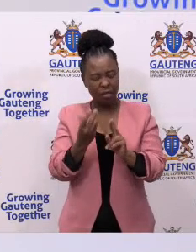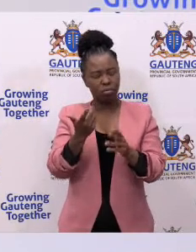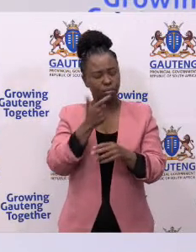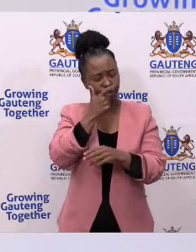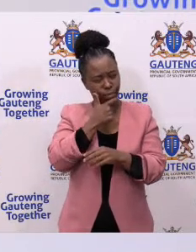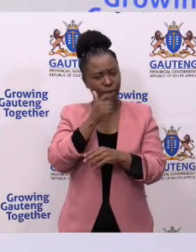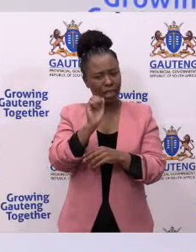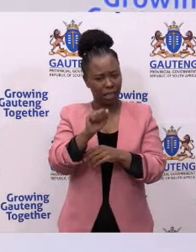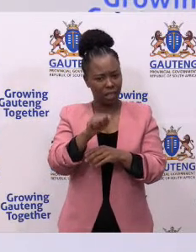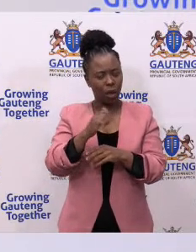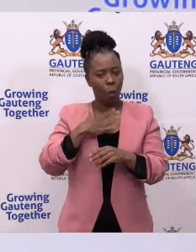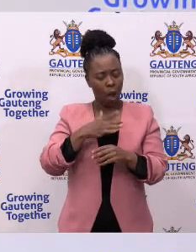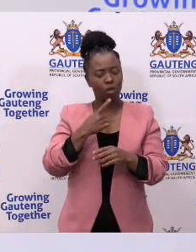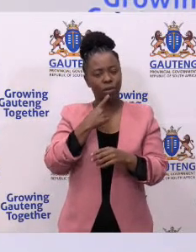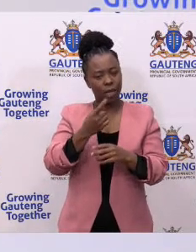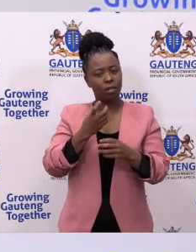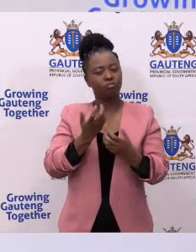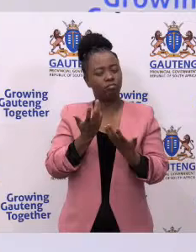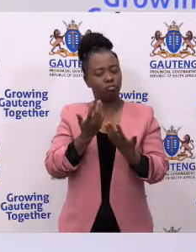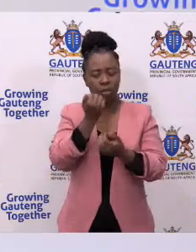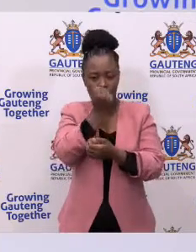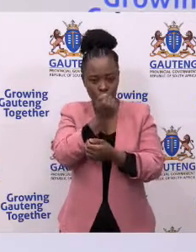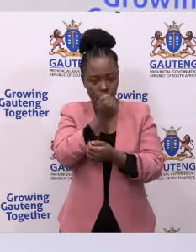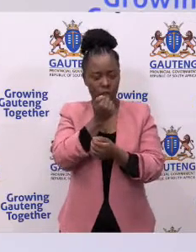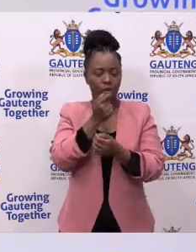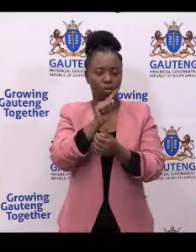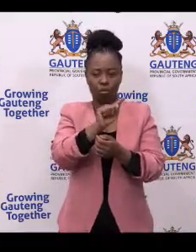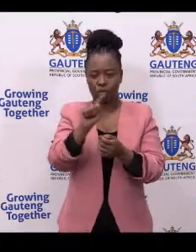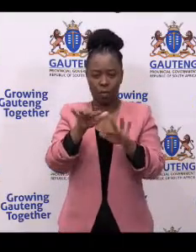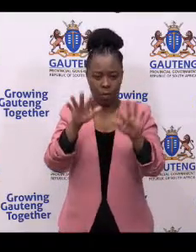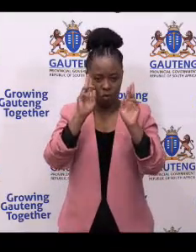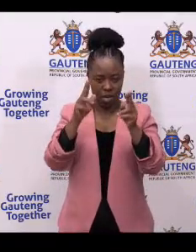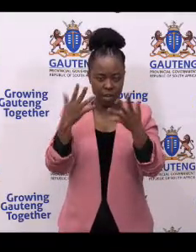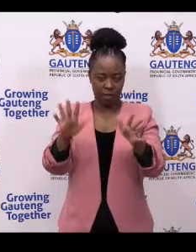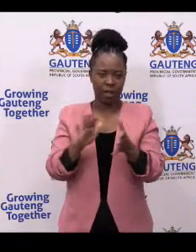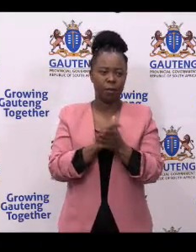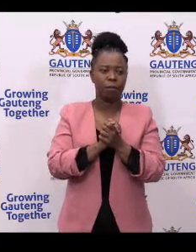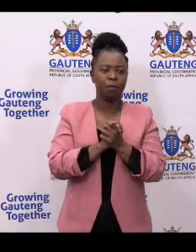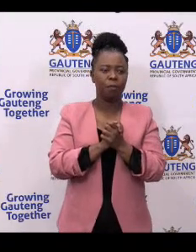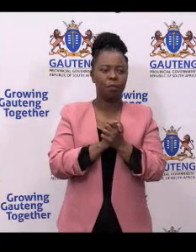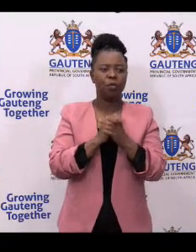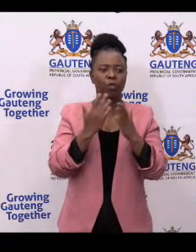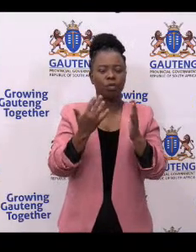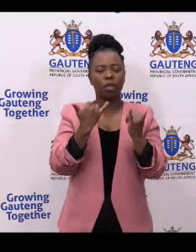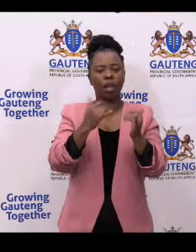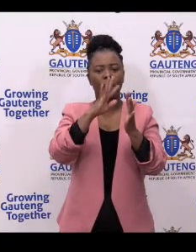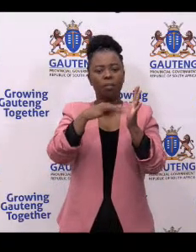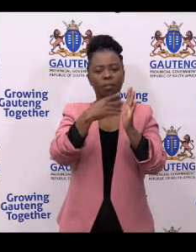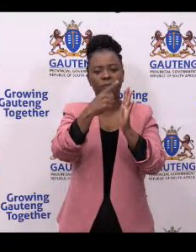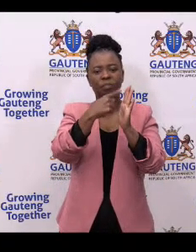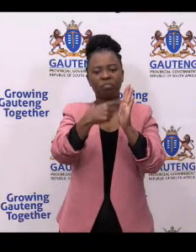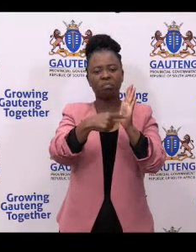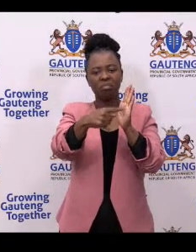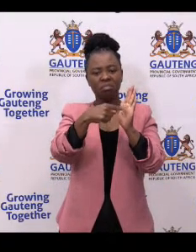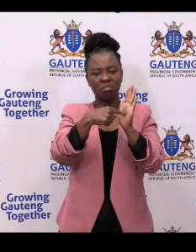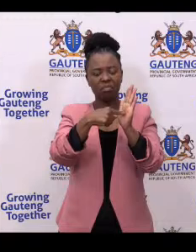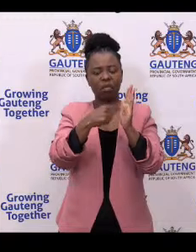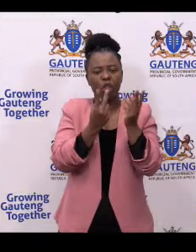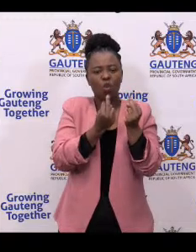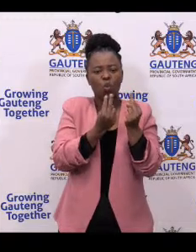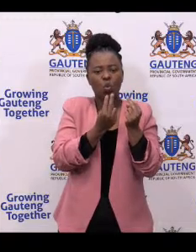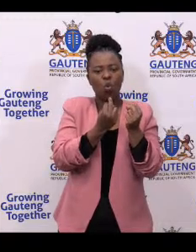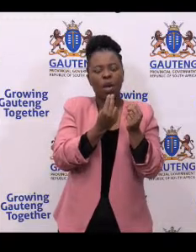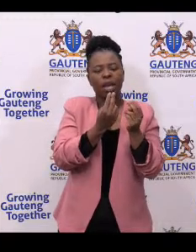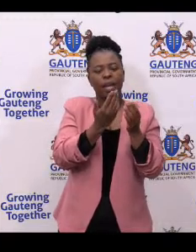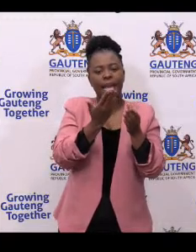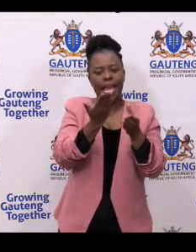like to express our condolences in that regard. This is a graphical picture of the new cases per day. You will